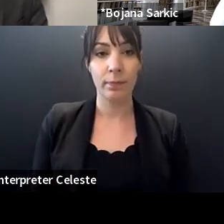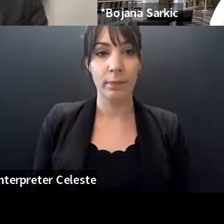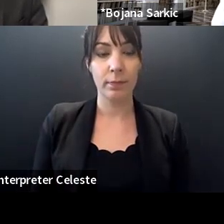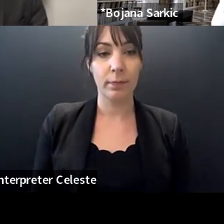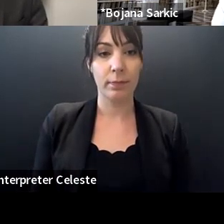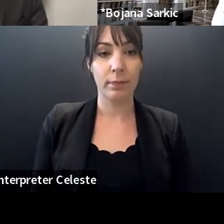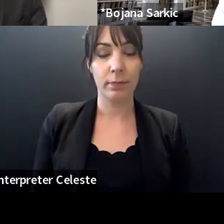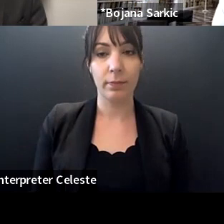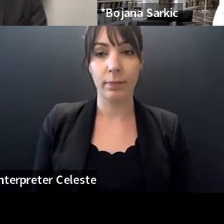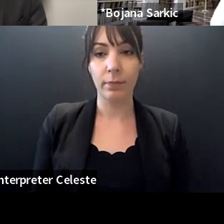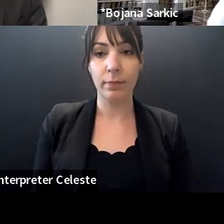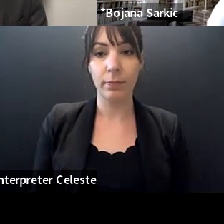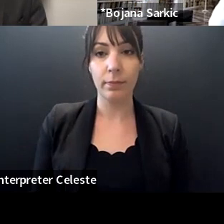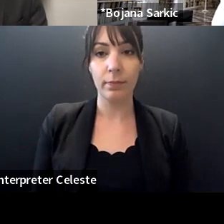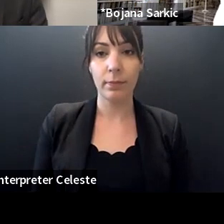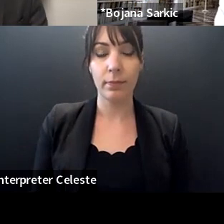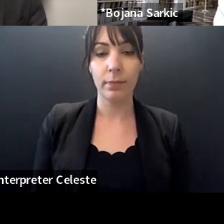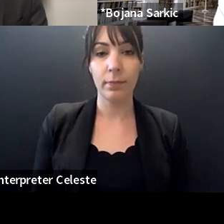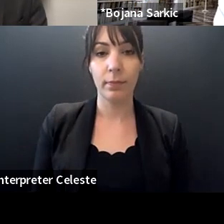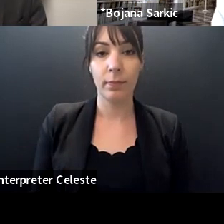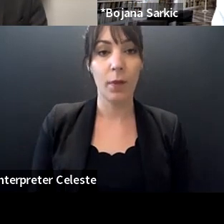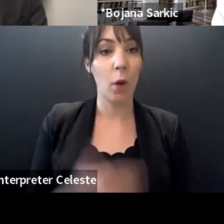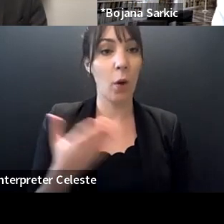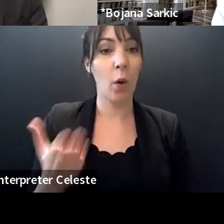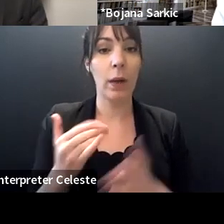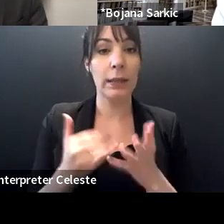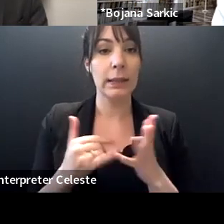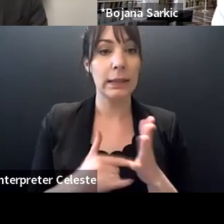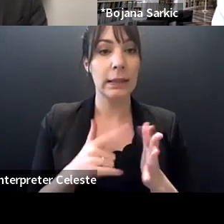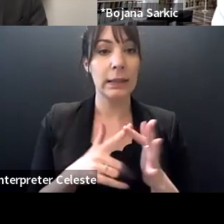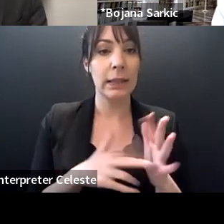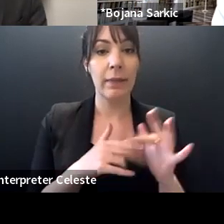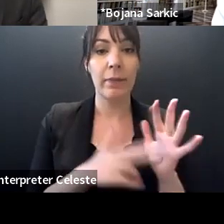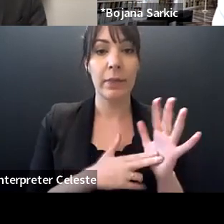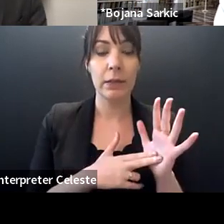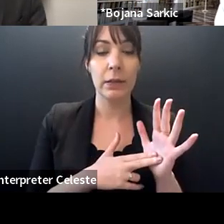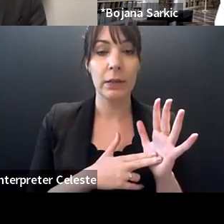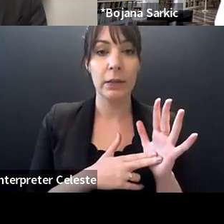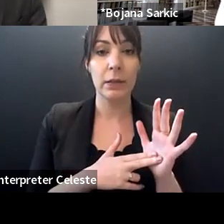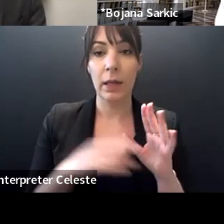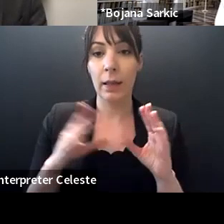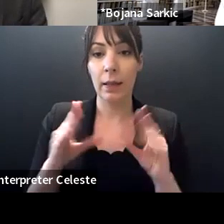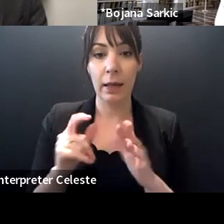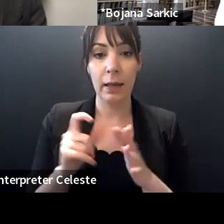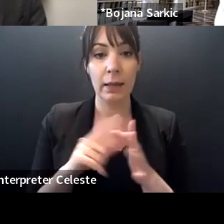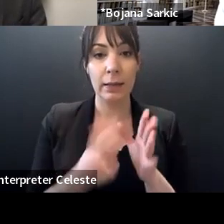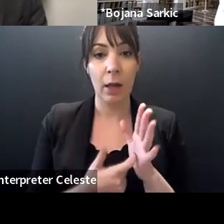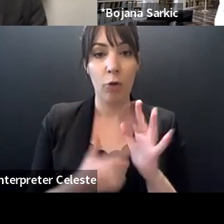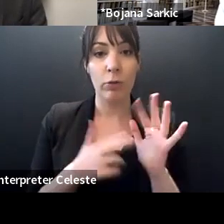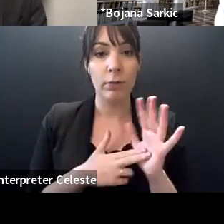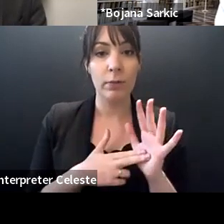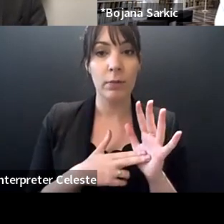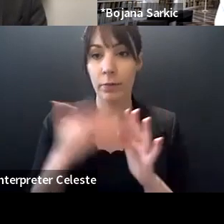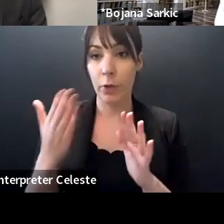Thank you. And I think Steve's got the hand up next, but then I think Danny invited Darren as well. Steve, first